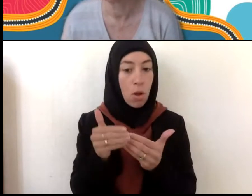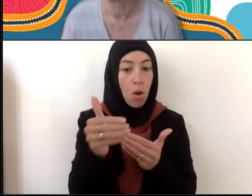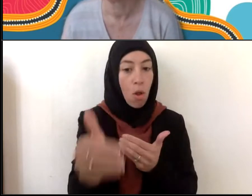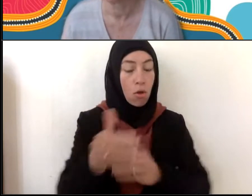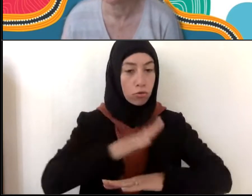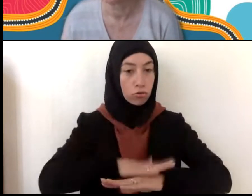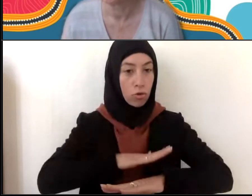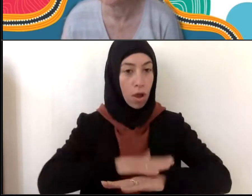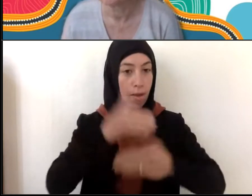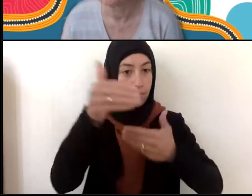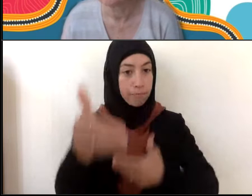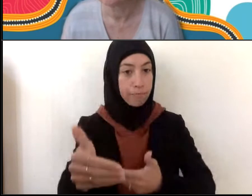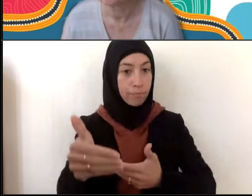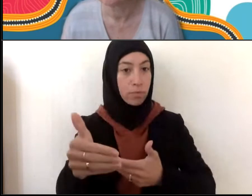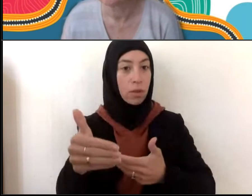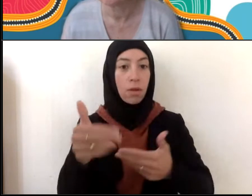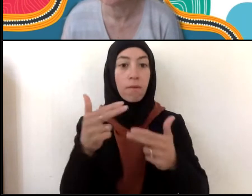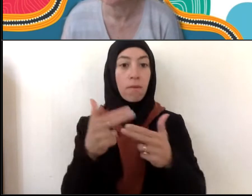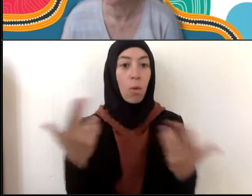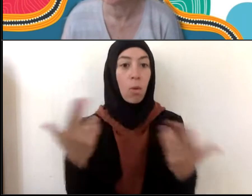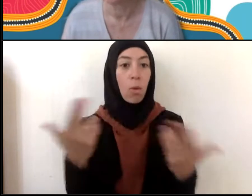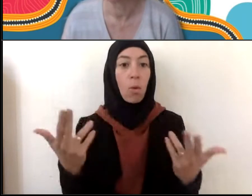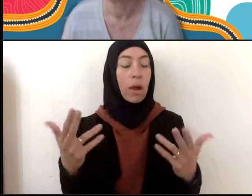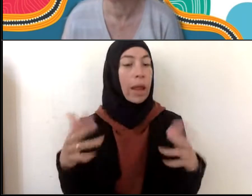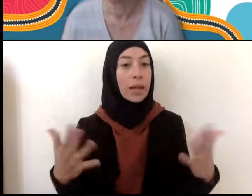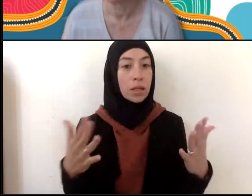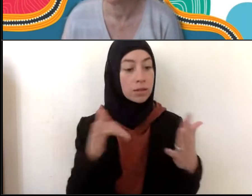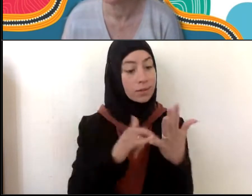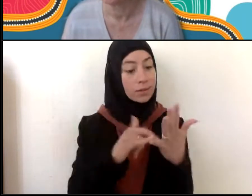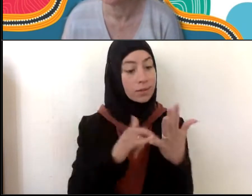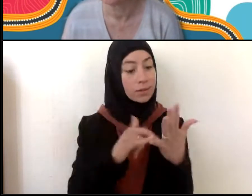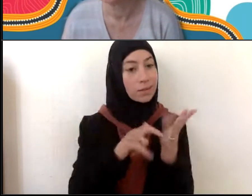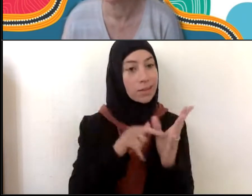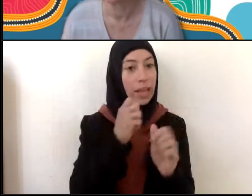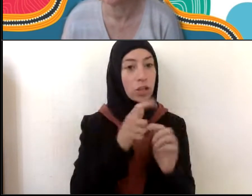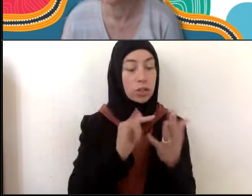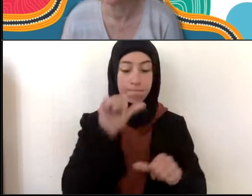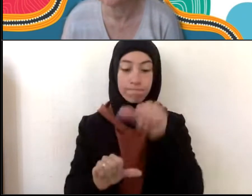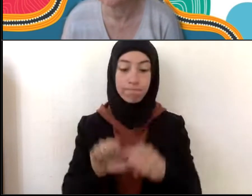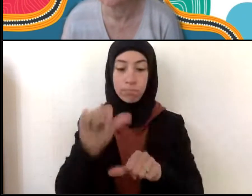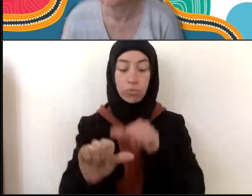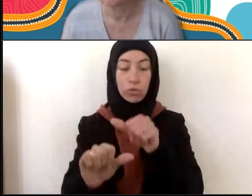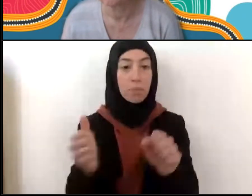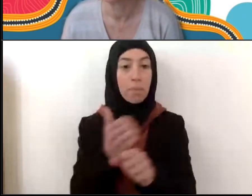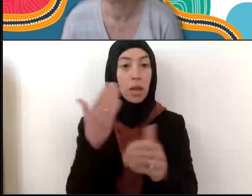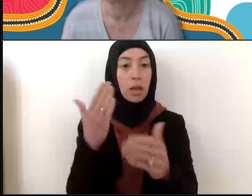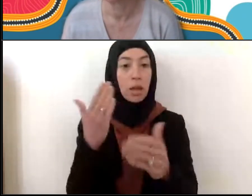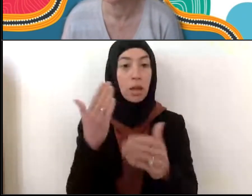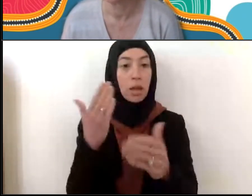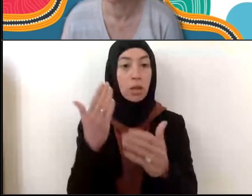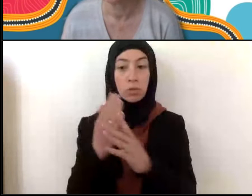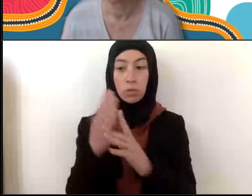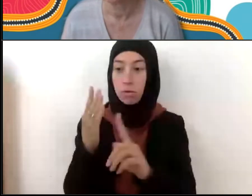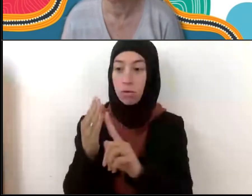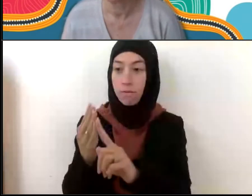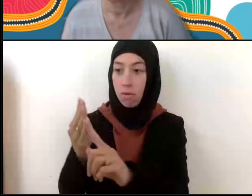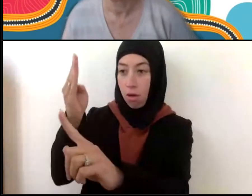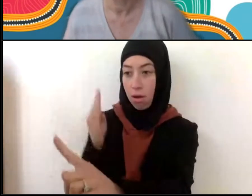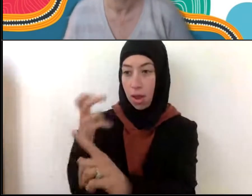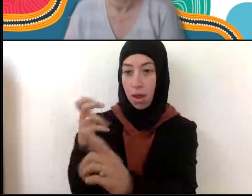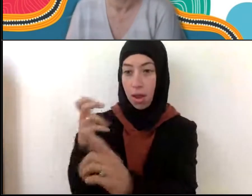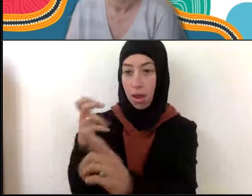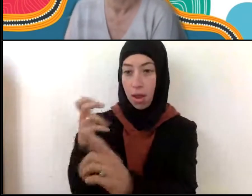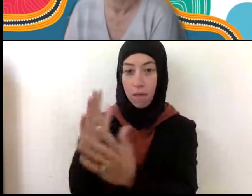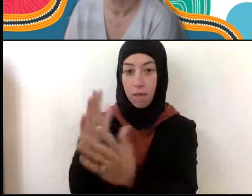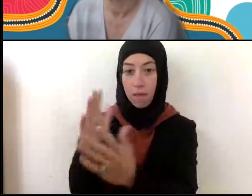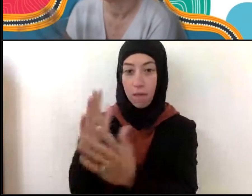from to do all the stages that are required to get this whole line set out